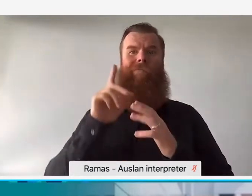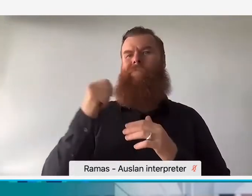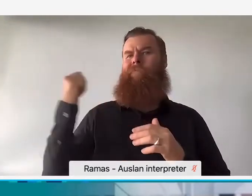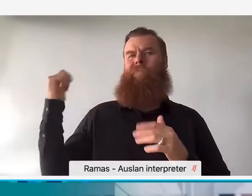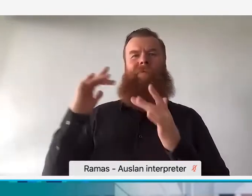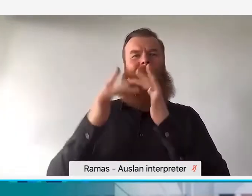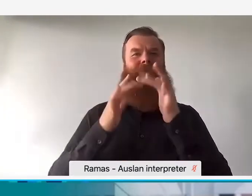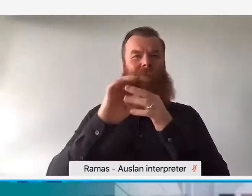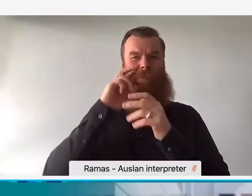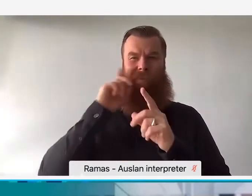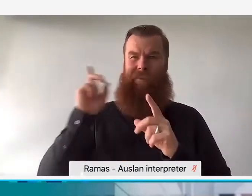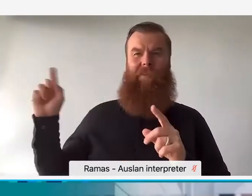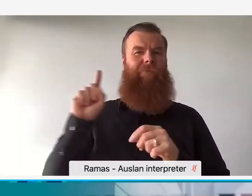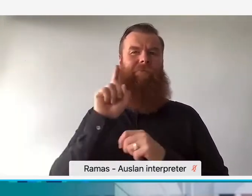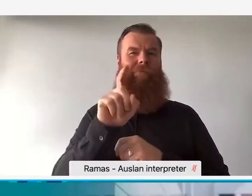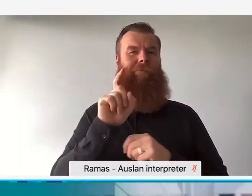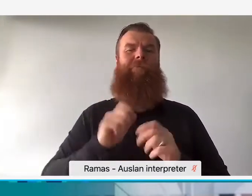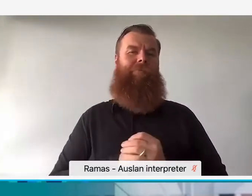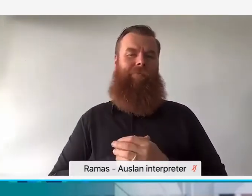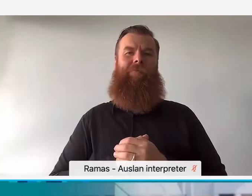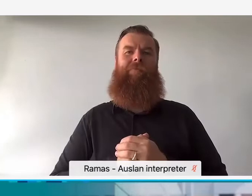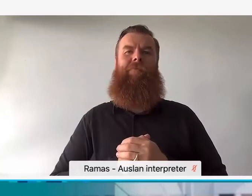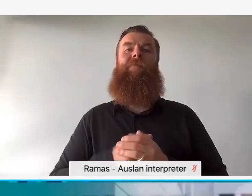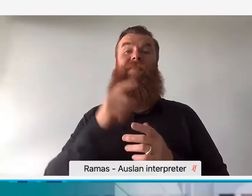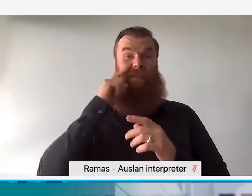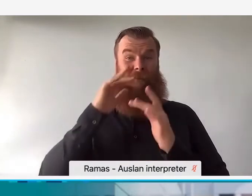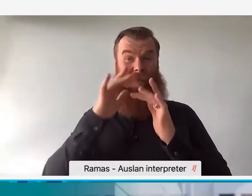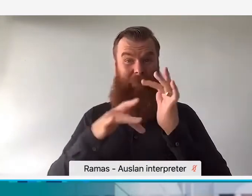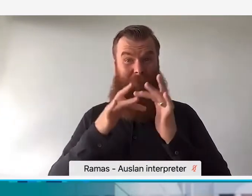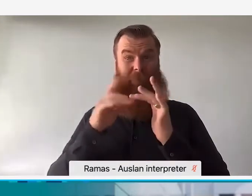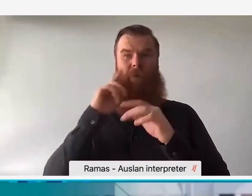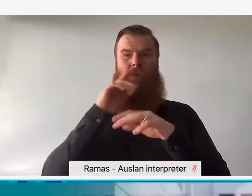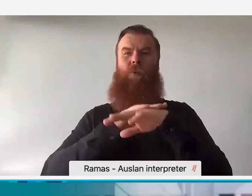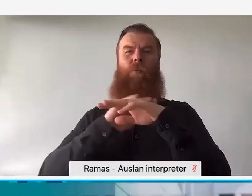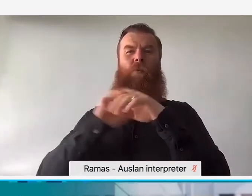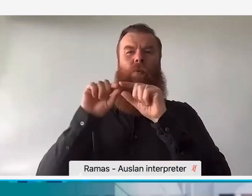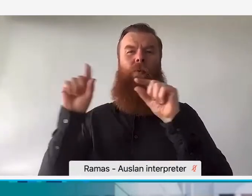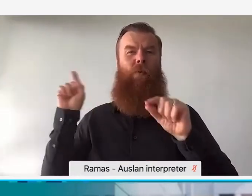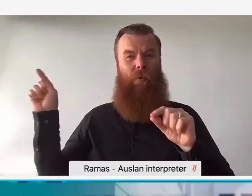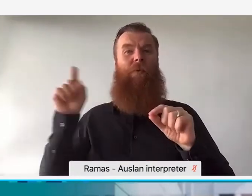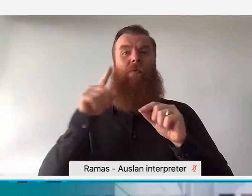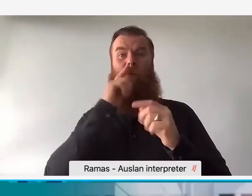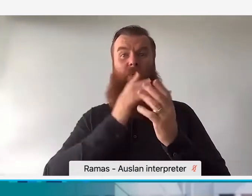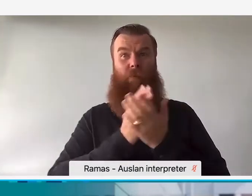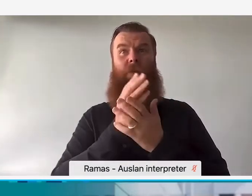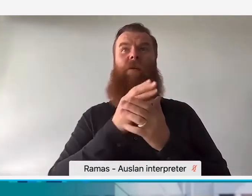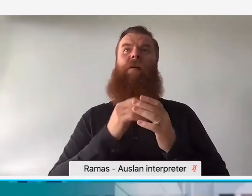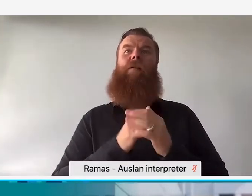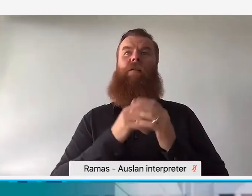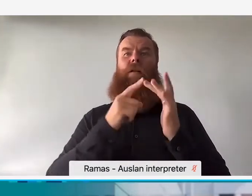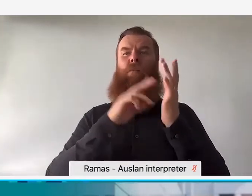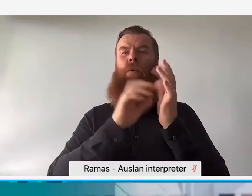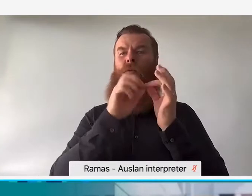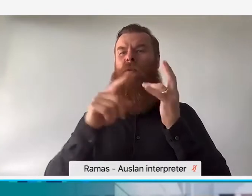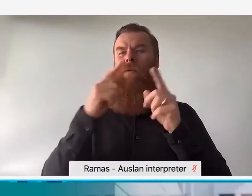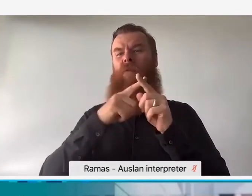and so you can visit that website, or you can also follow up directly through our inbox, which we've got the details of later in